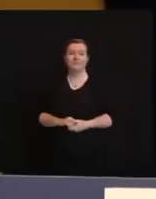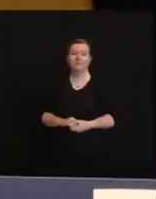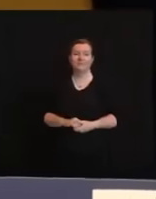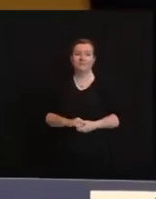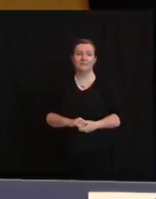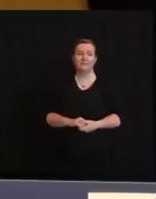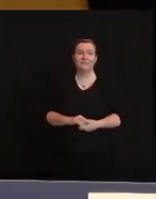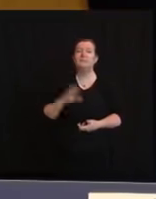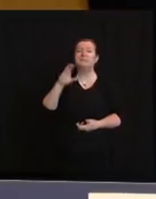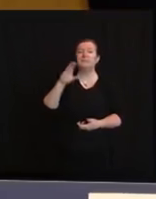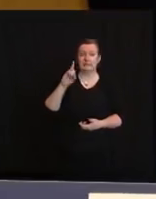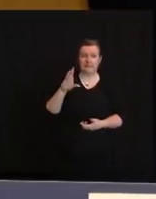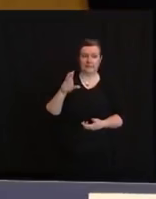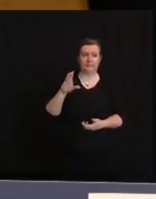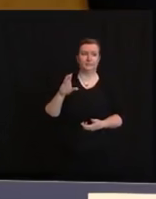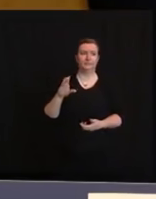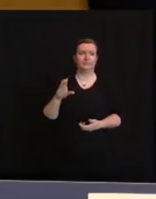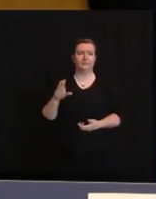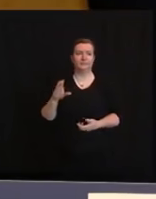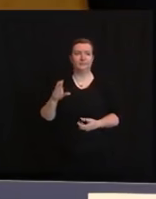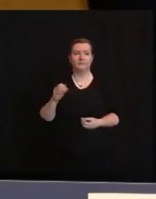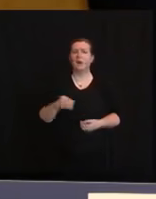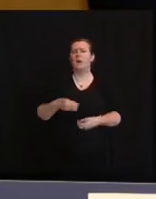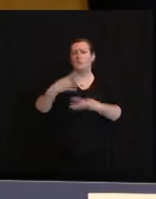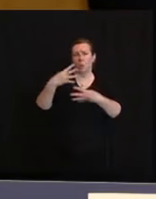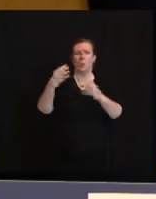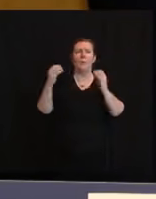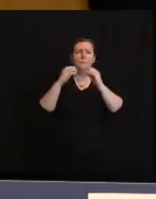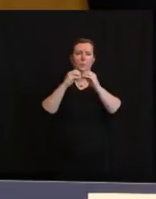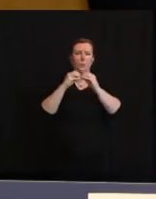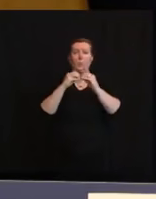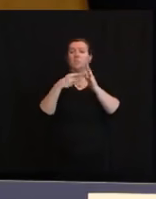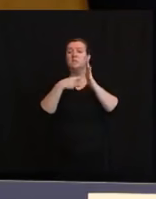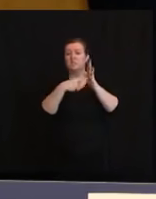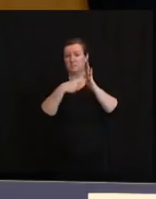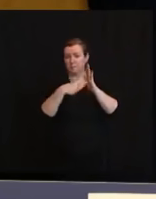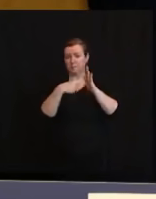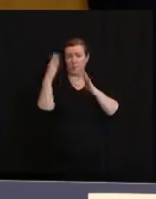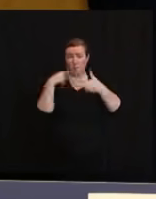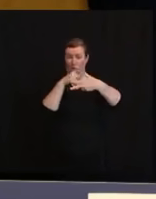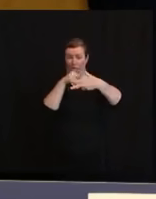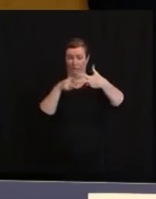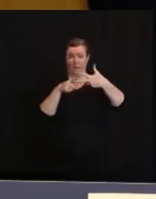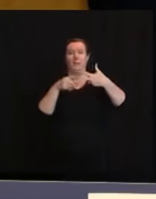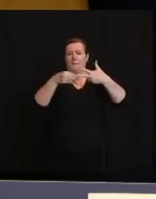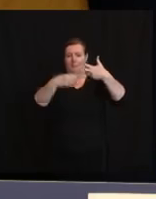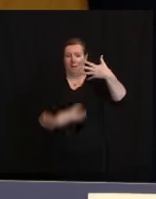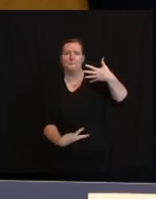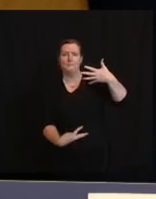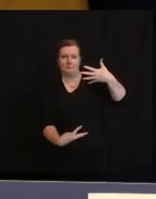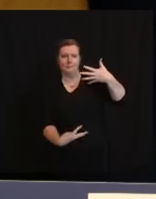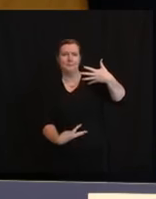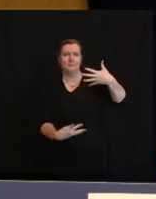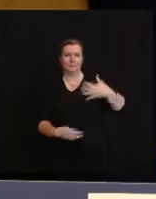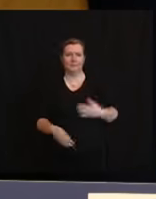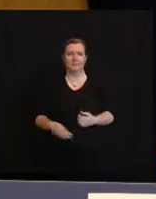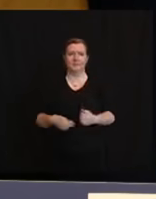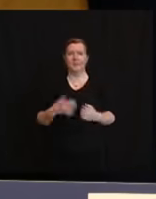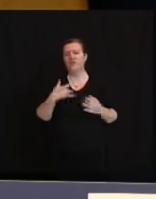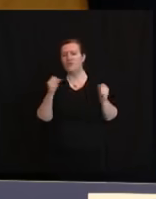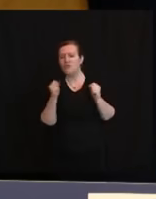list of COVID-19 symptoms to include chills, shaking with chills, muscle